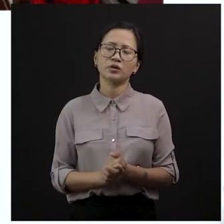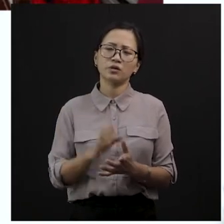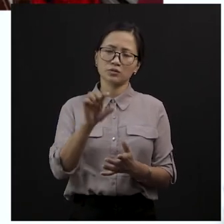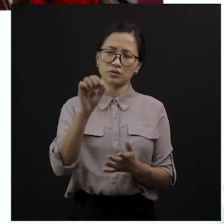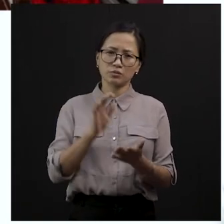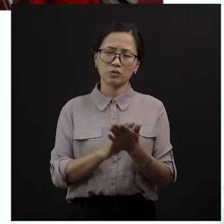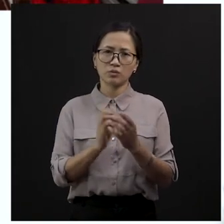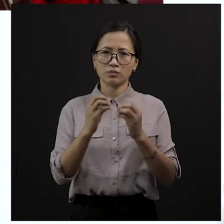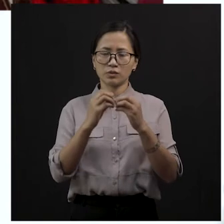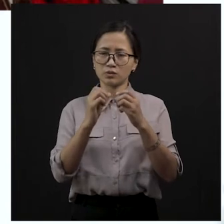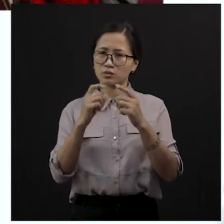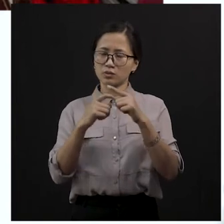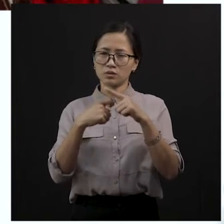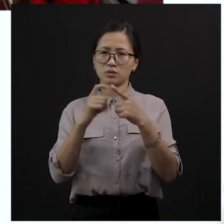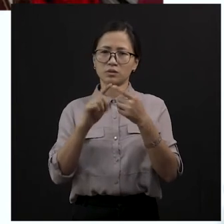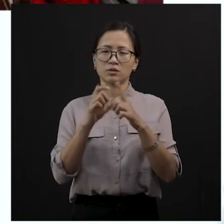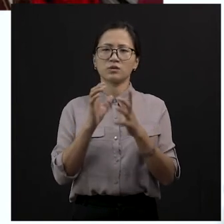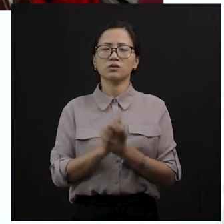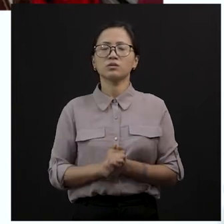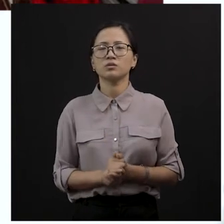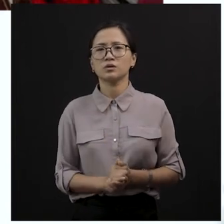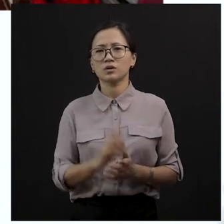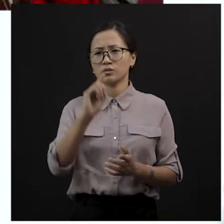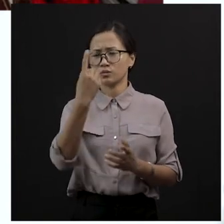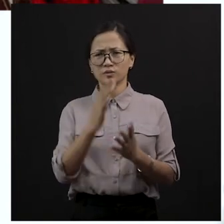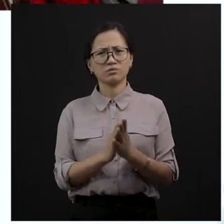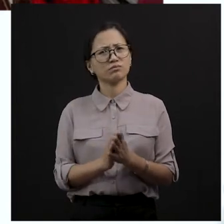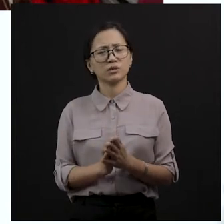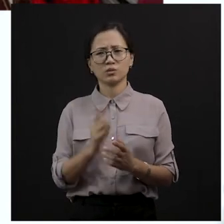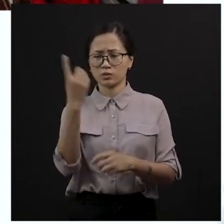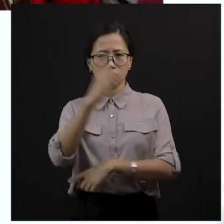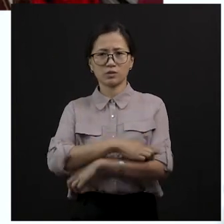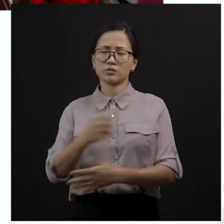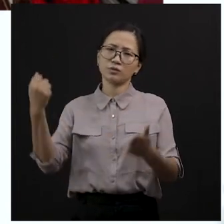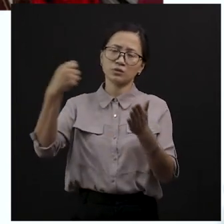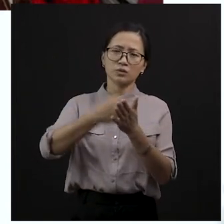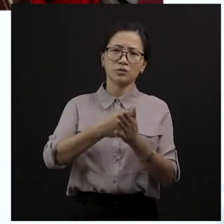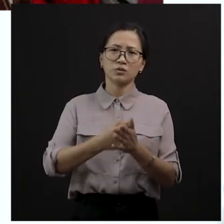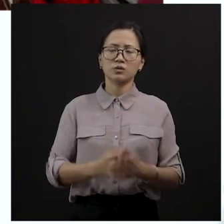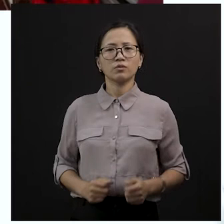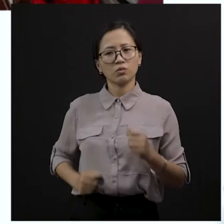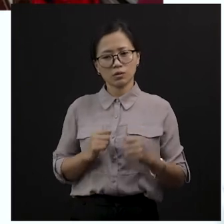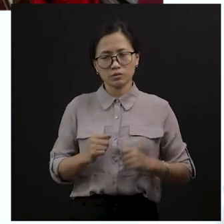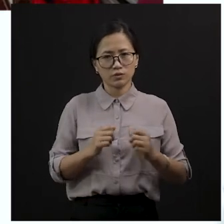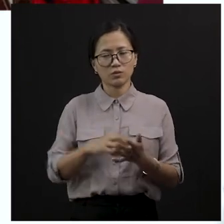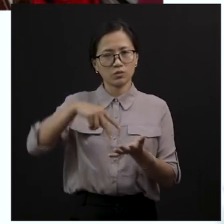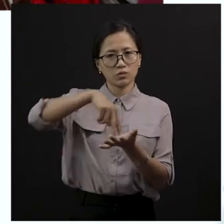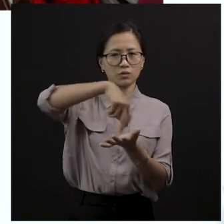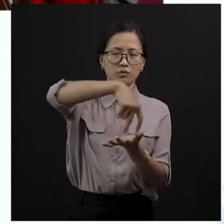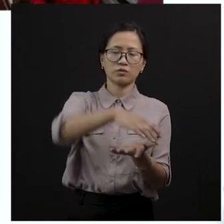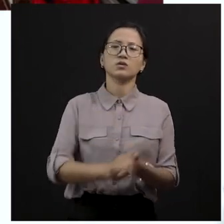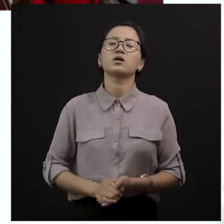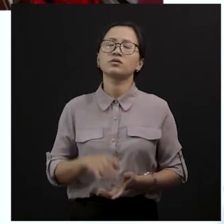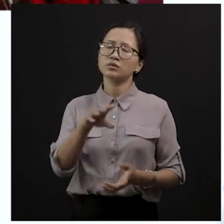a flight ticket and I can go, right? I can go easily. Within one day, I will be able to reach, right? If I walk by foot, I will be taking